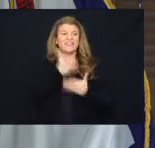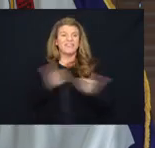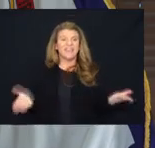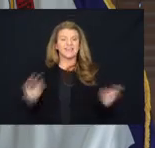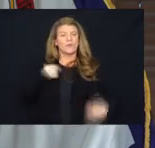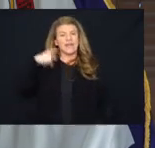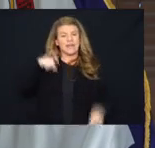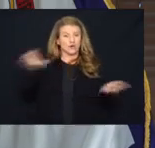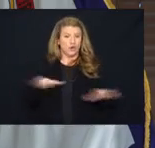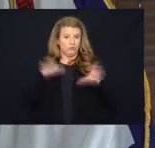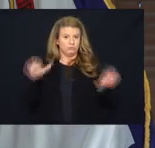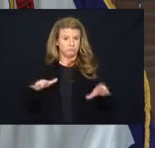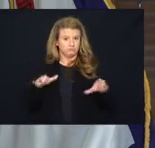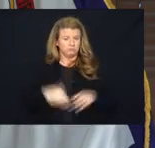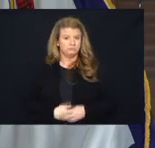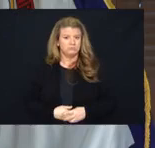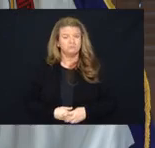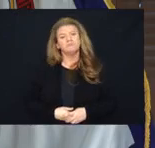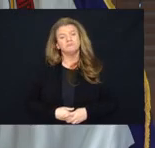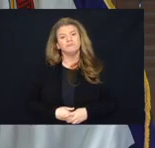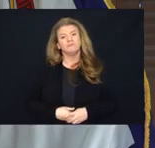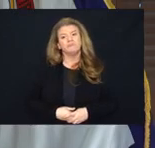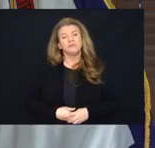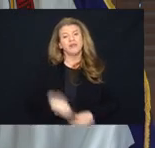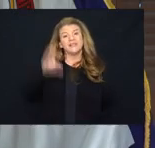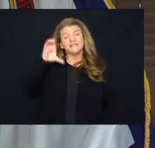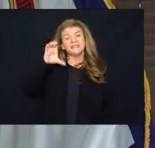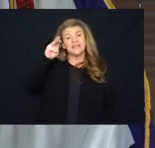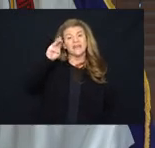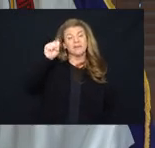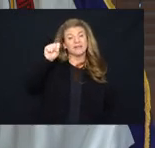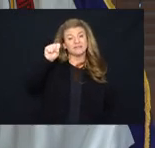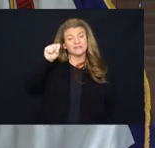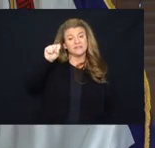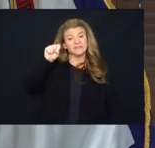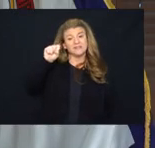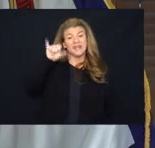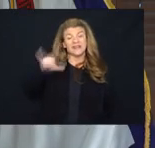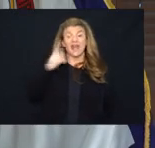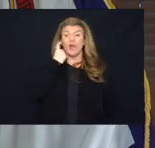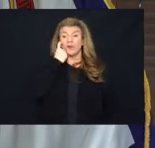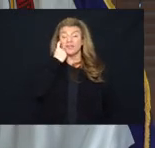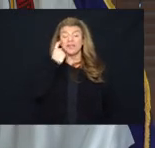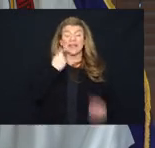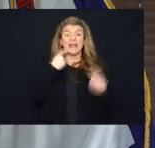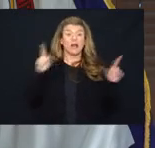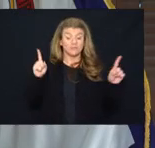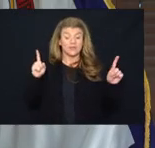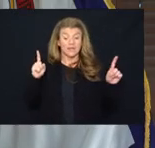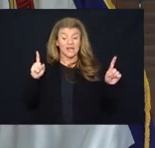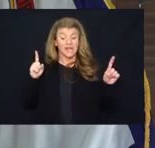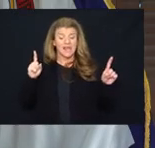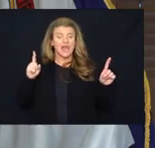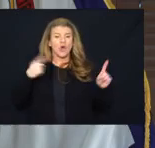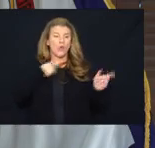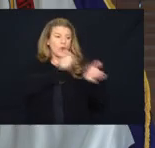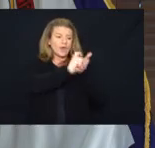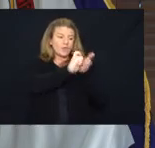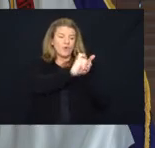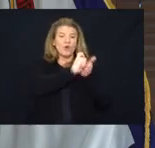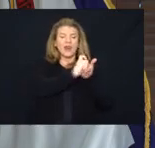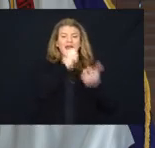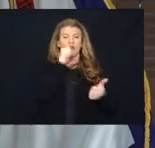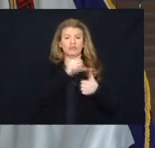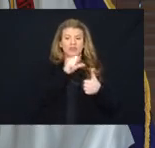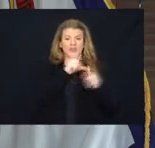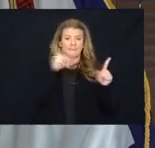we need to be doing. The CMS, which just came out, and everything. We wrote a letter to. This was,